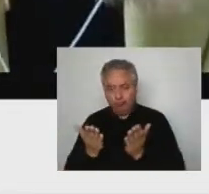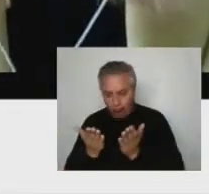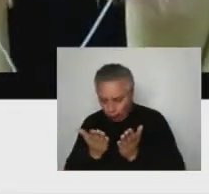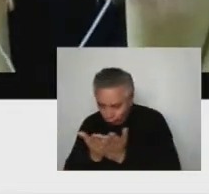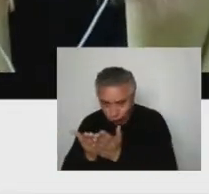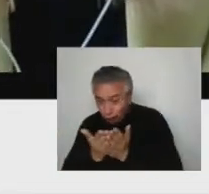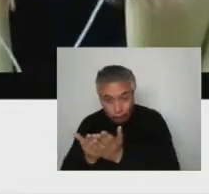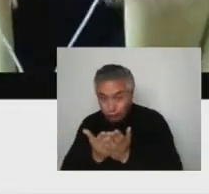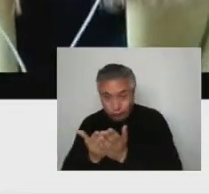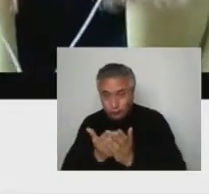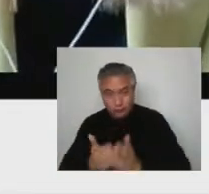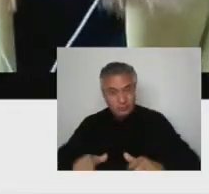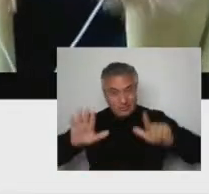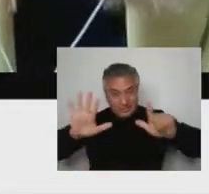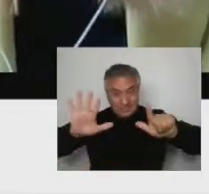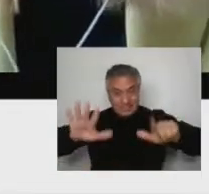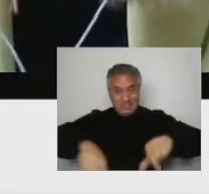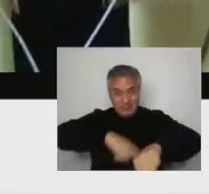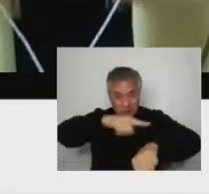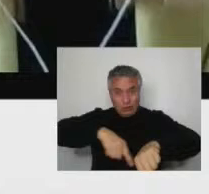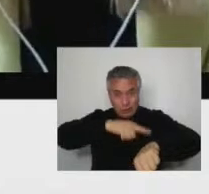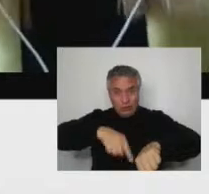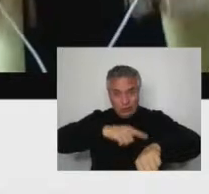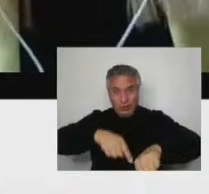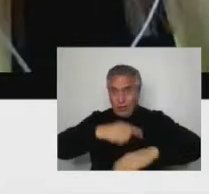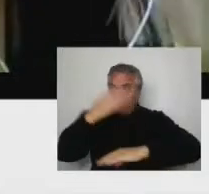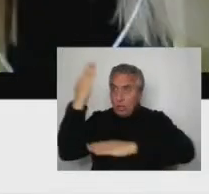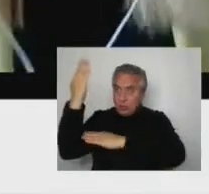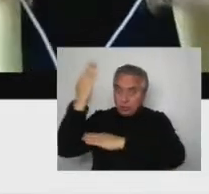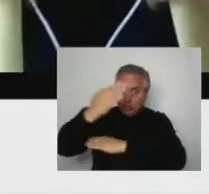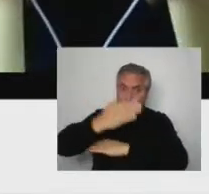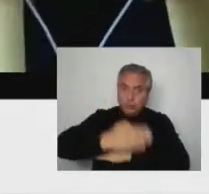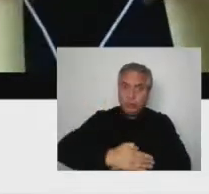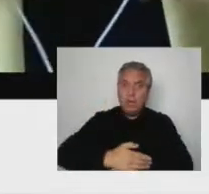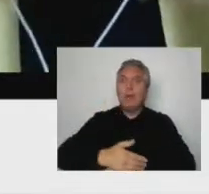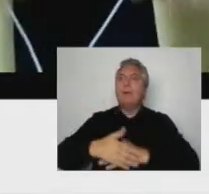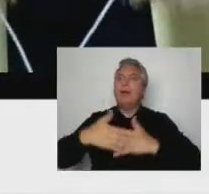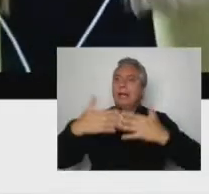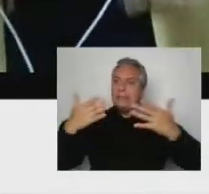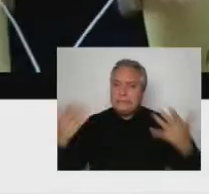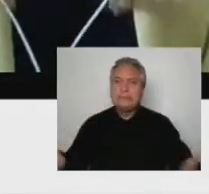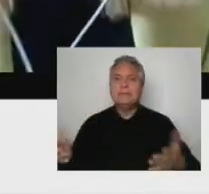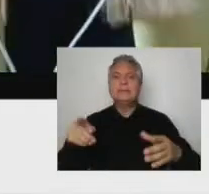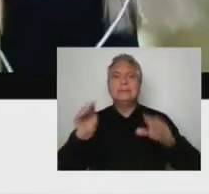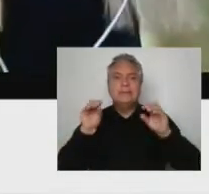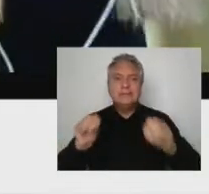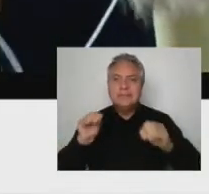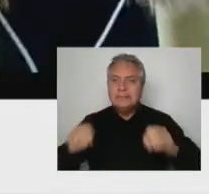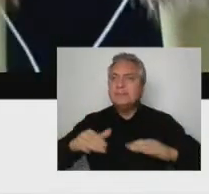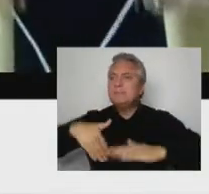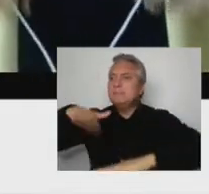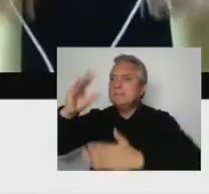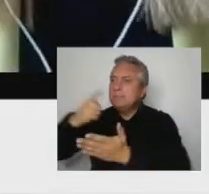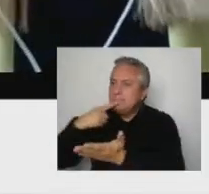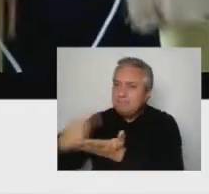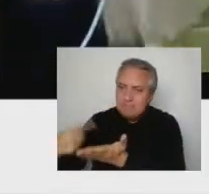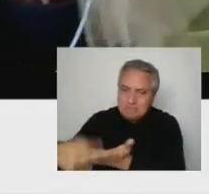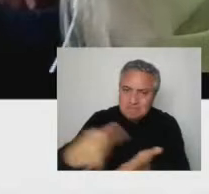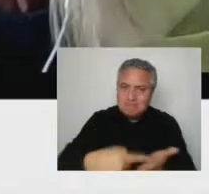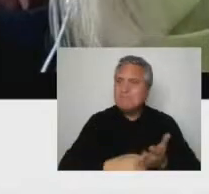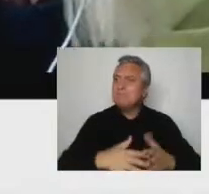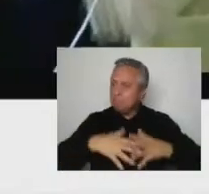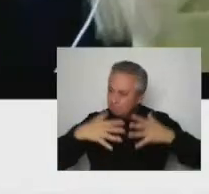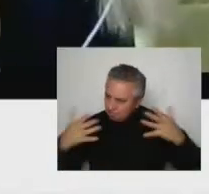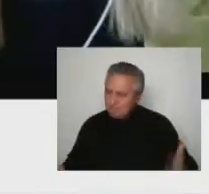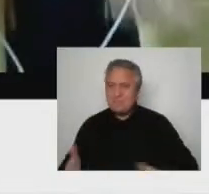timetable, 7 to 9 hours of classes, not to do the same thing over and over again, but to have classes that